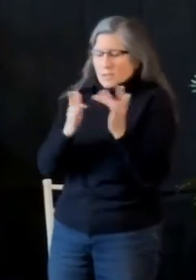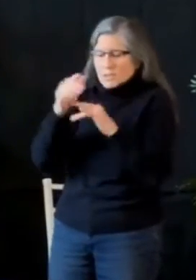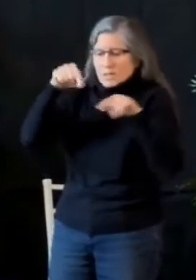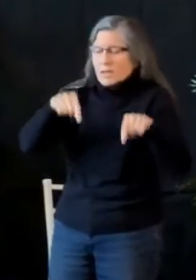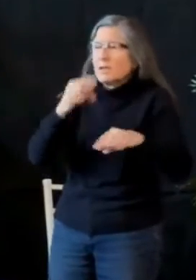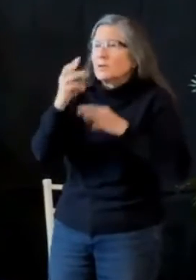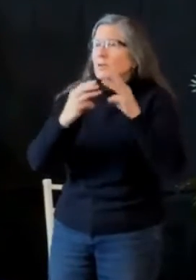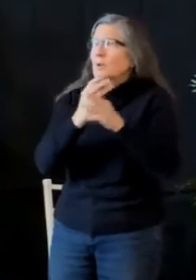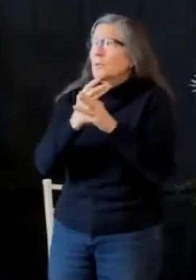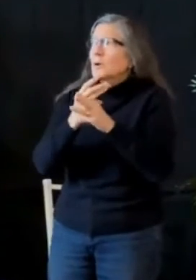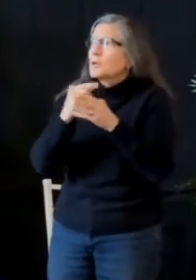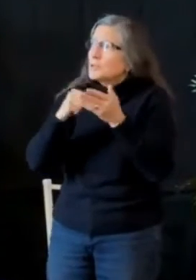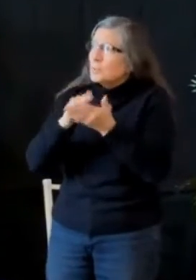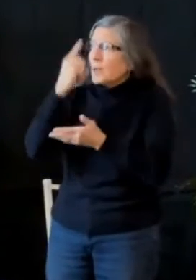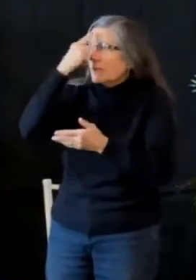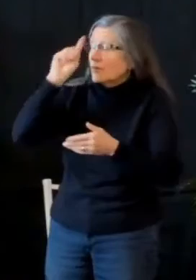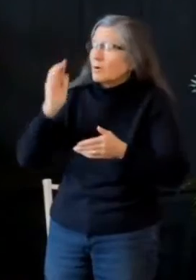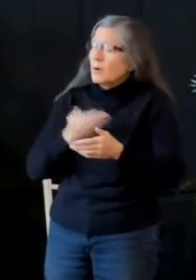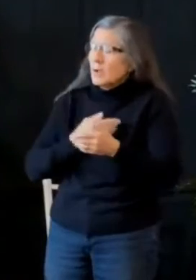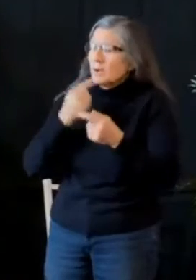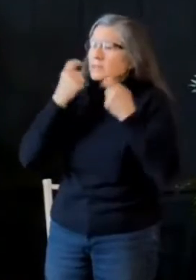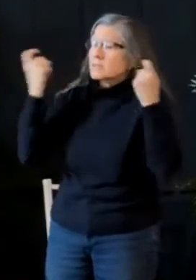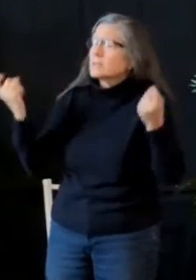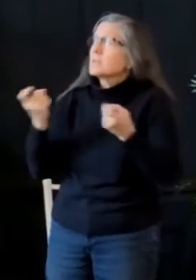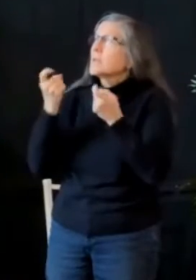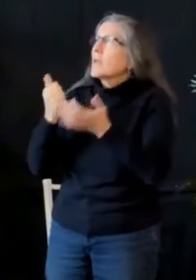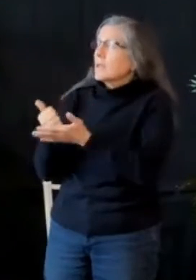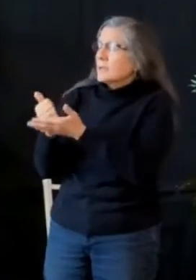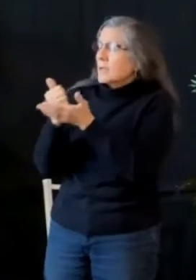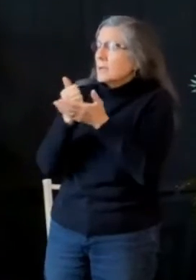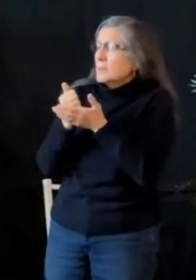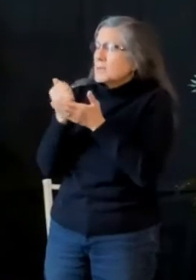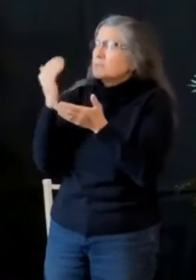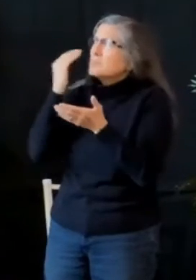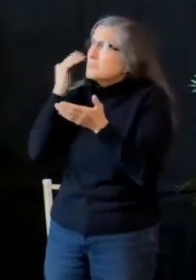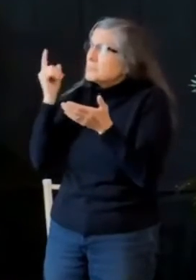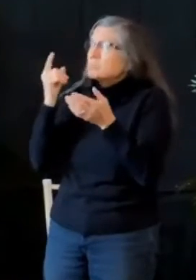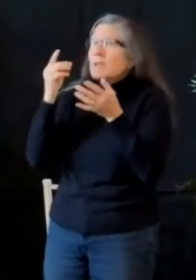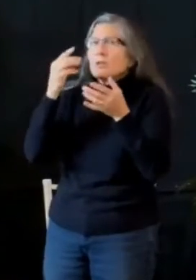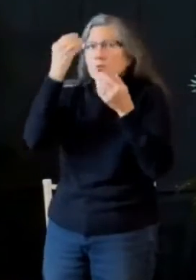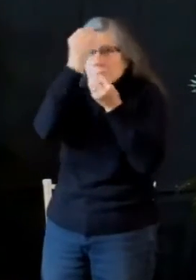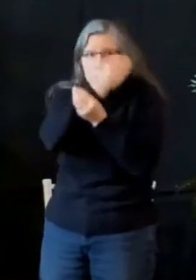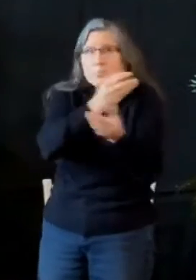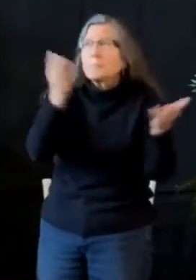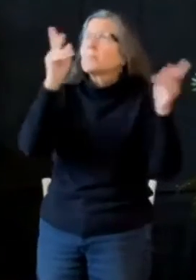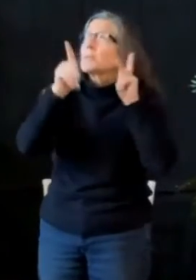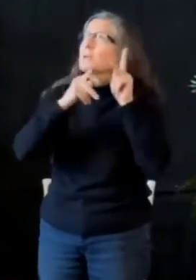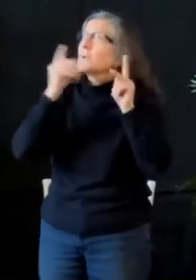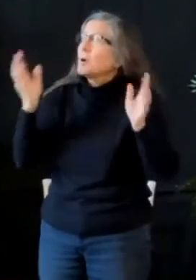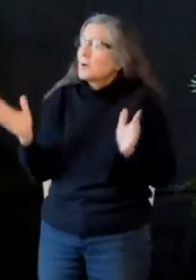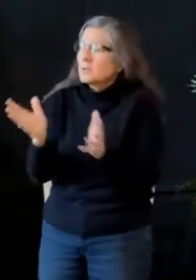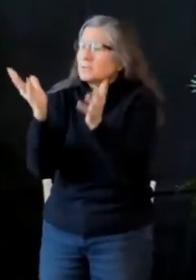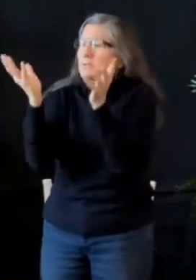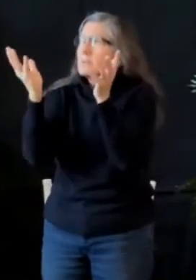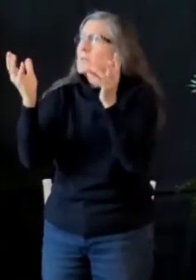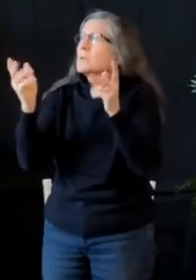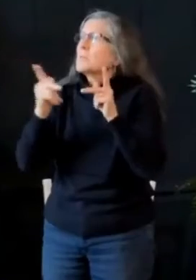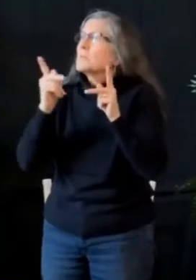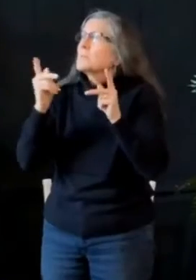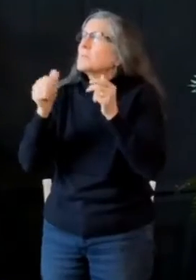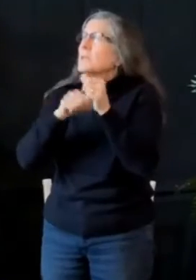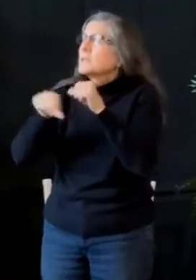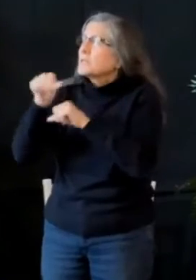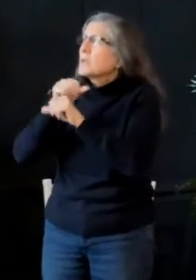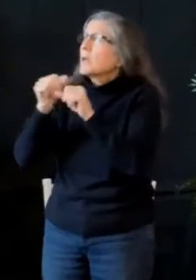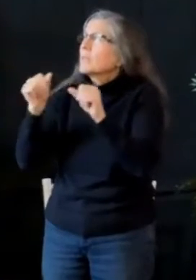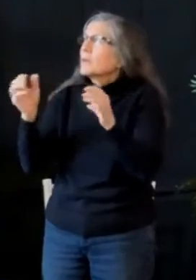pay the penalty for our sins. Lord, help us to acknowledge this, help us to tell people about this, to encourage each other, to lift each other up.